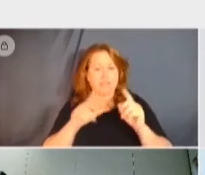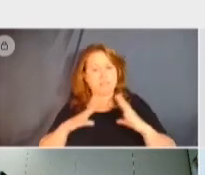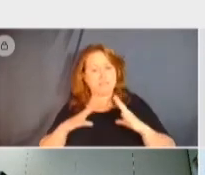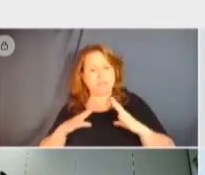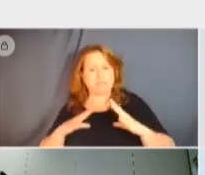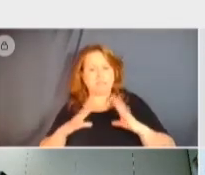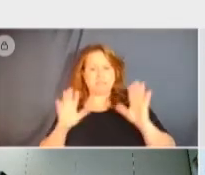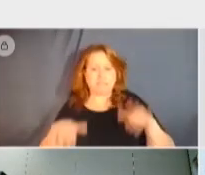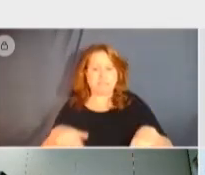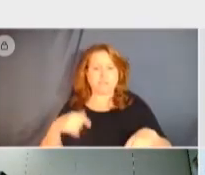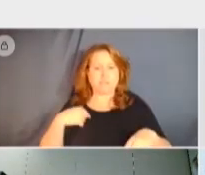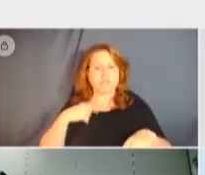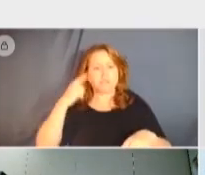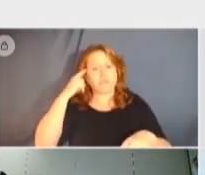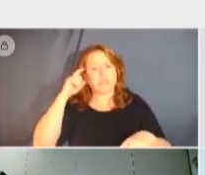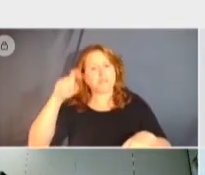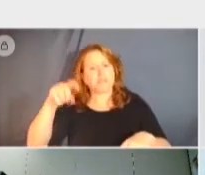point out.